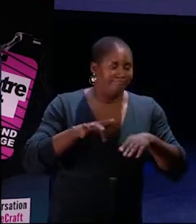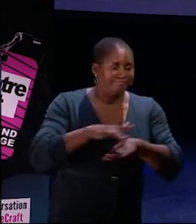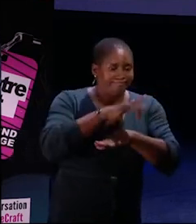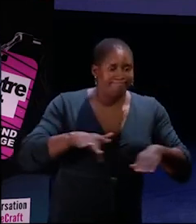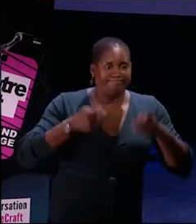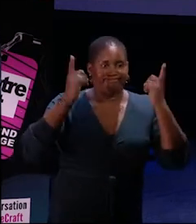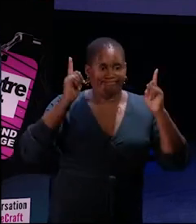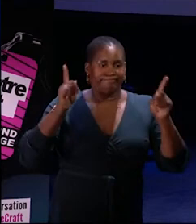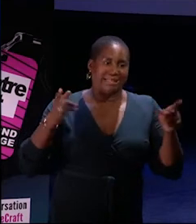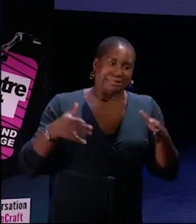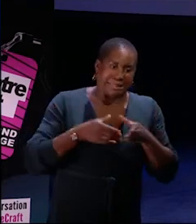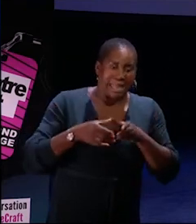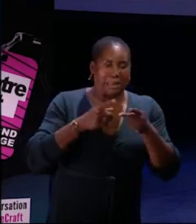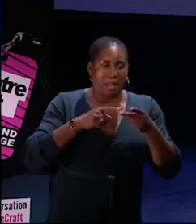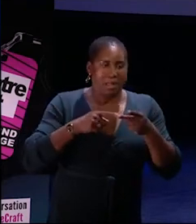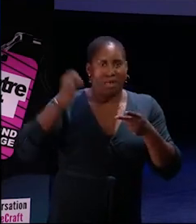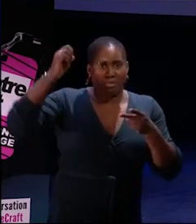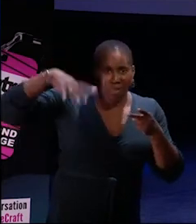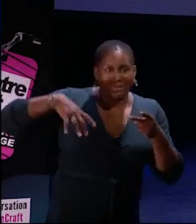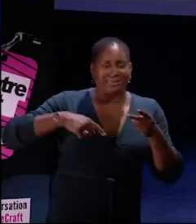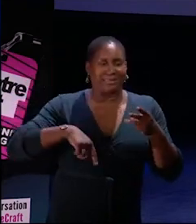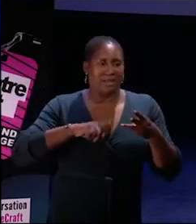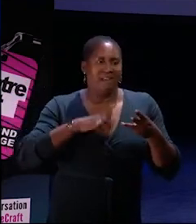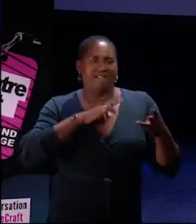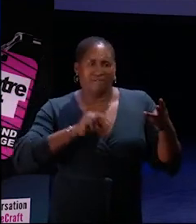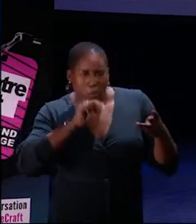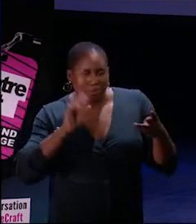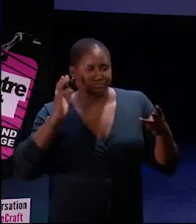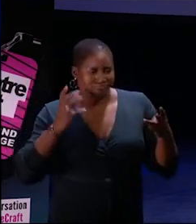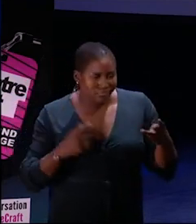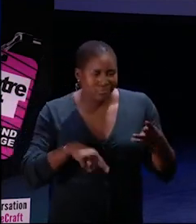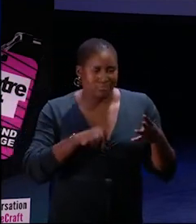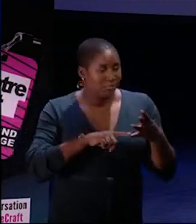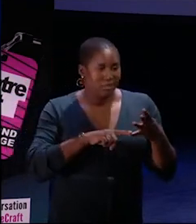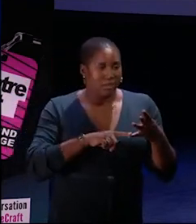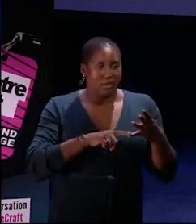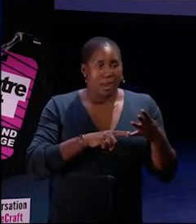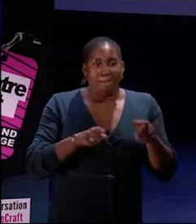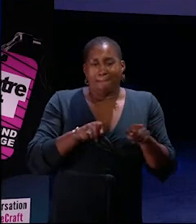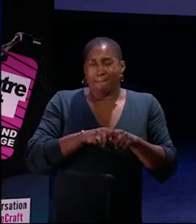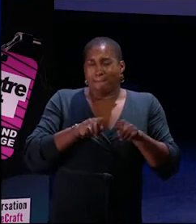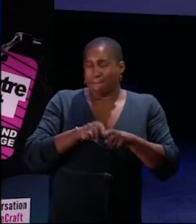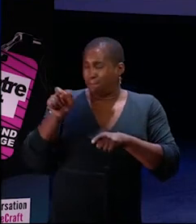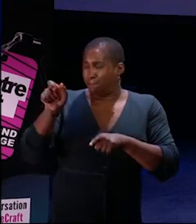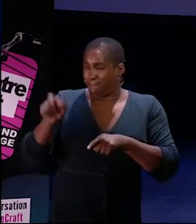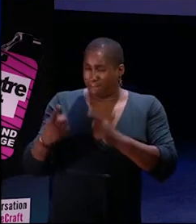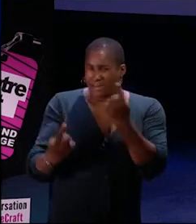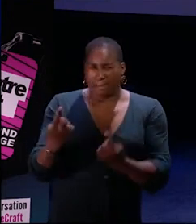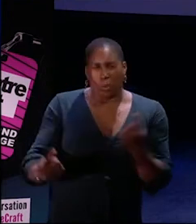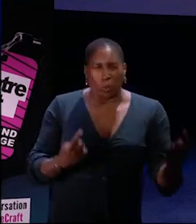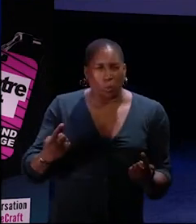casting your lighting designers, you're casting your voice person, and not everybody is right for every project, you know.